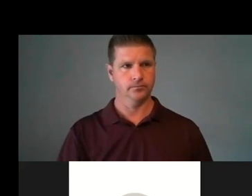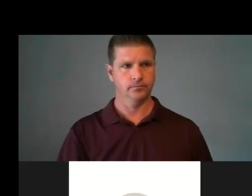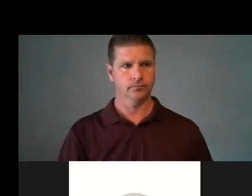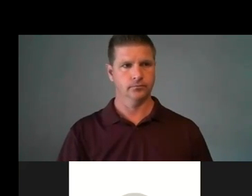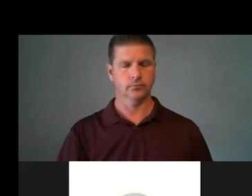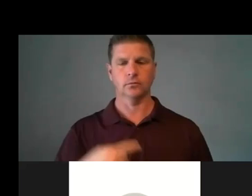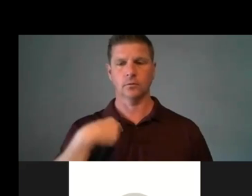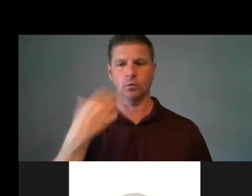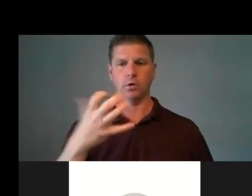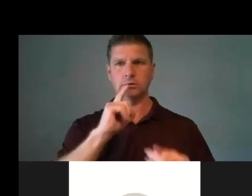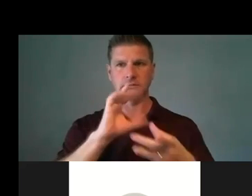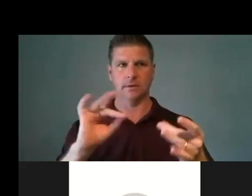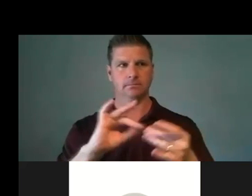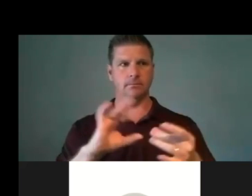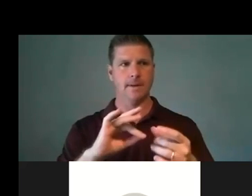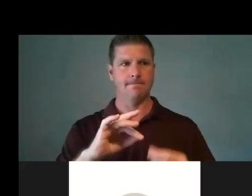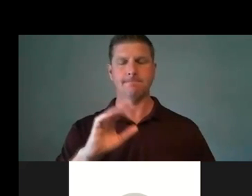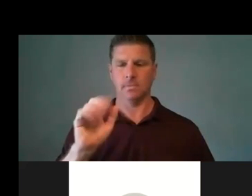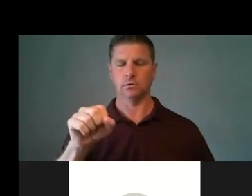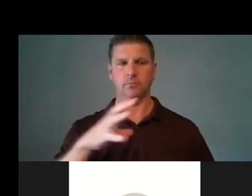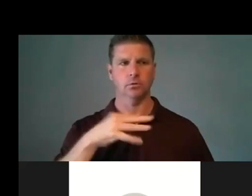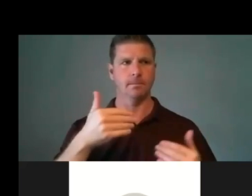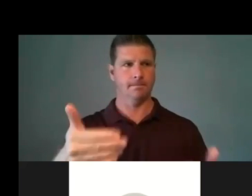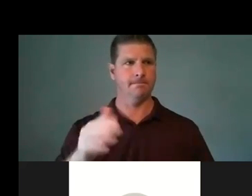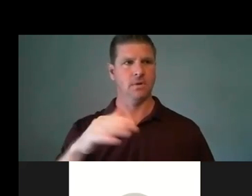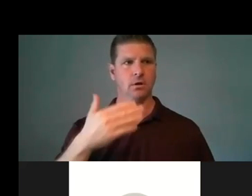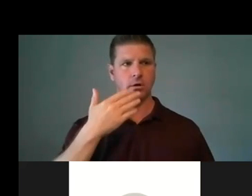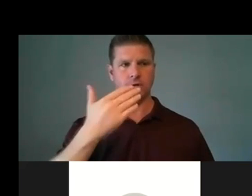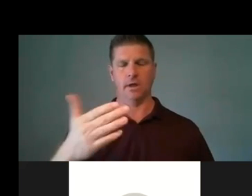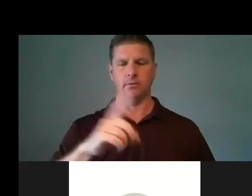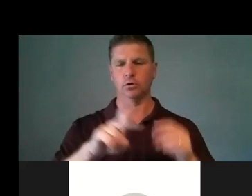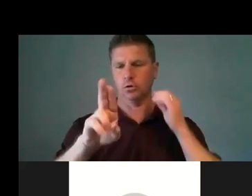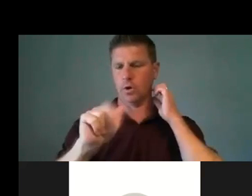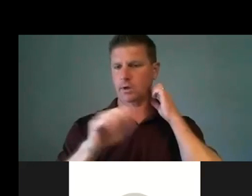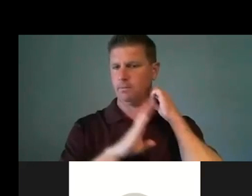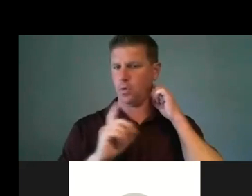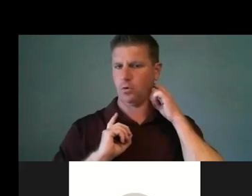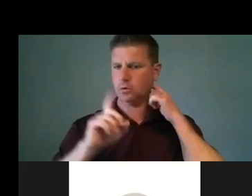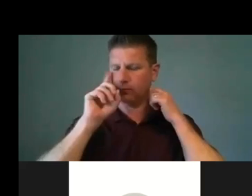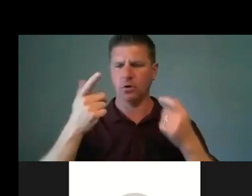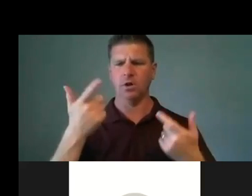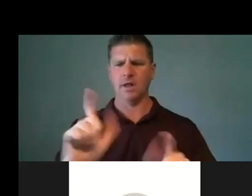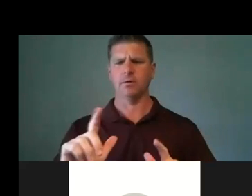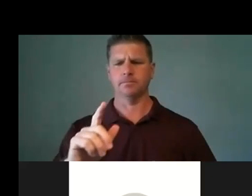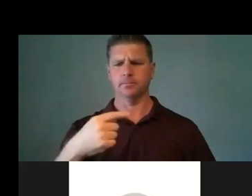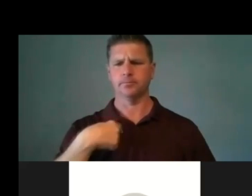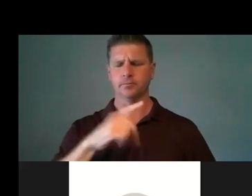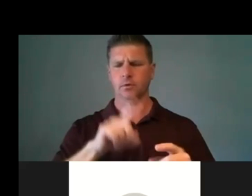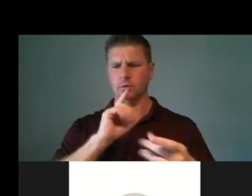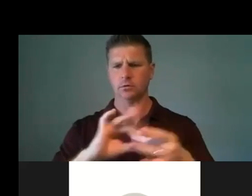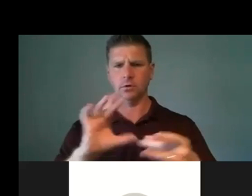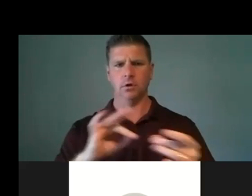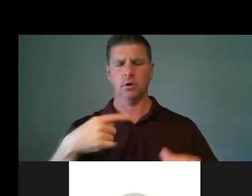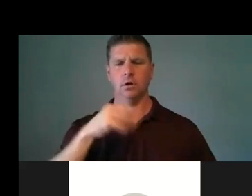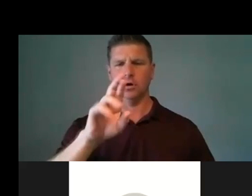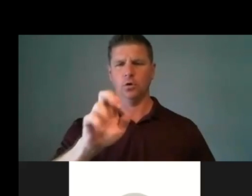Can I say a few words? Yeah, go ahead. Sure, thank you. And thanks to the URA board, for allowing me to say a few words here. I'm a real